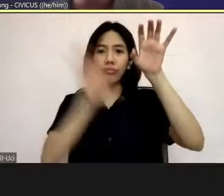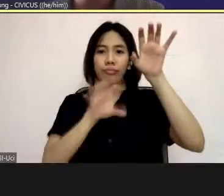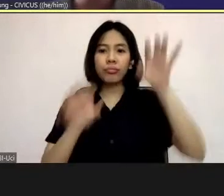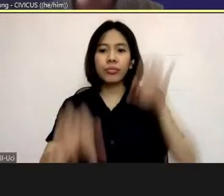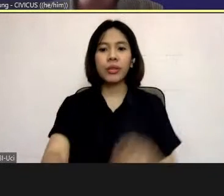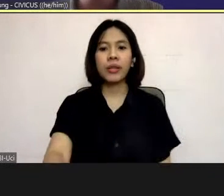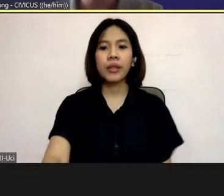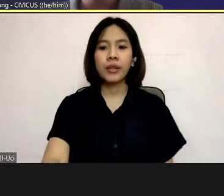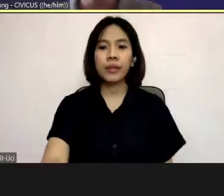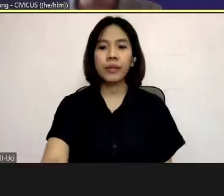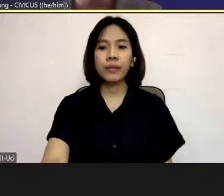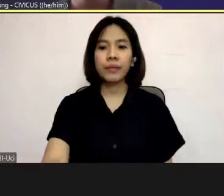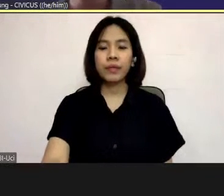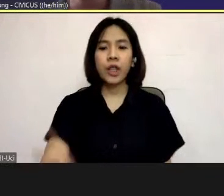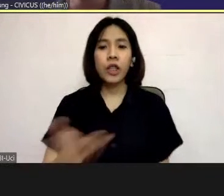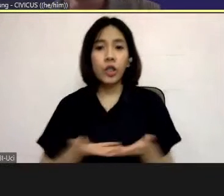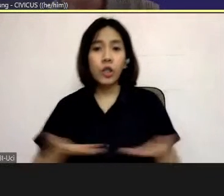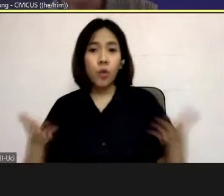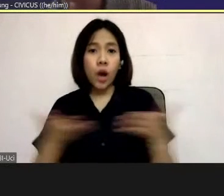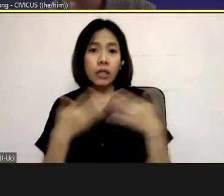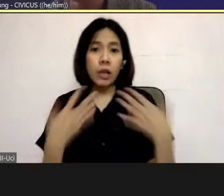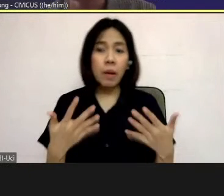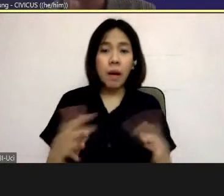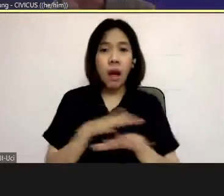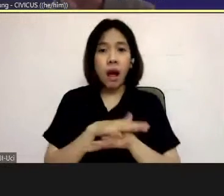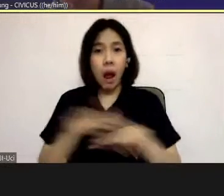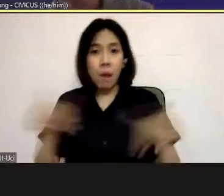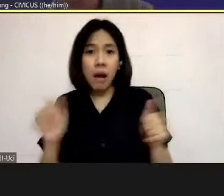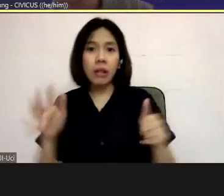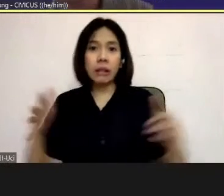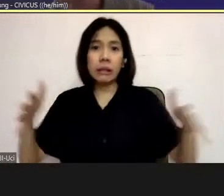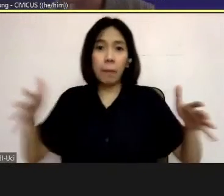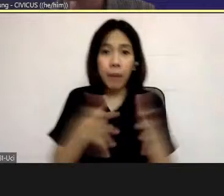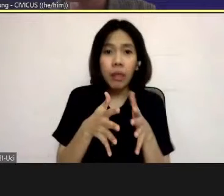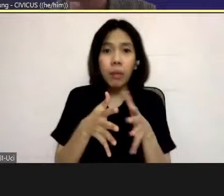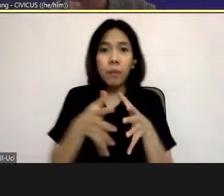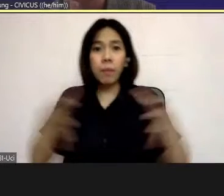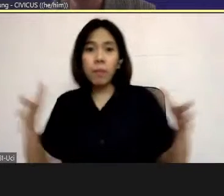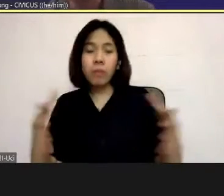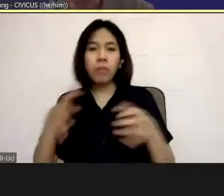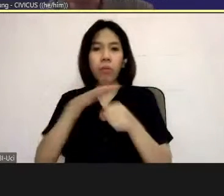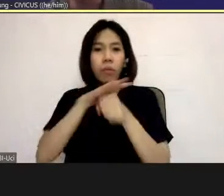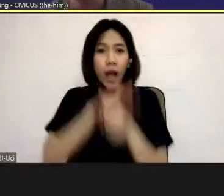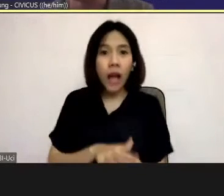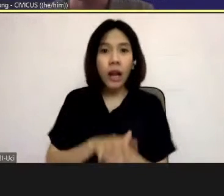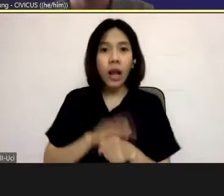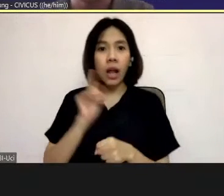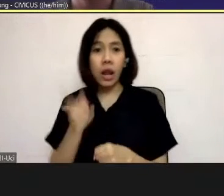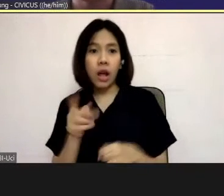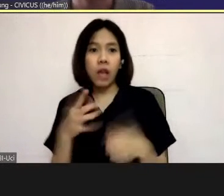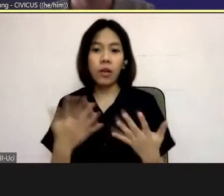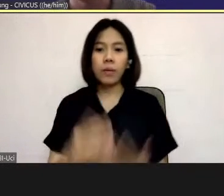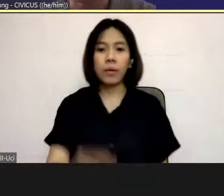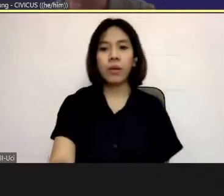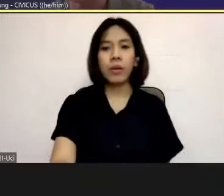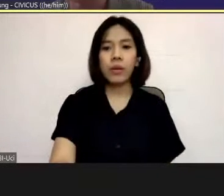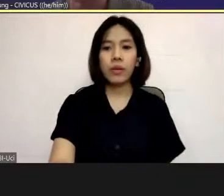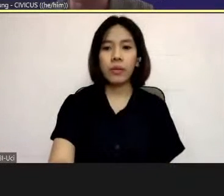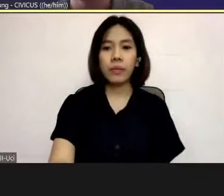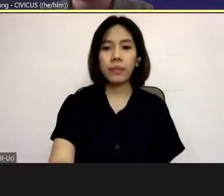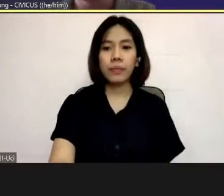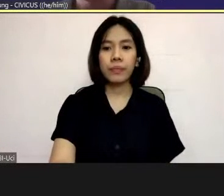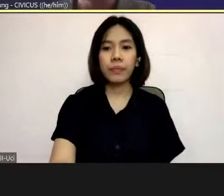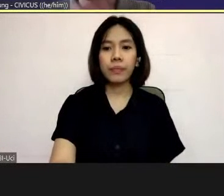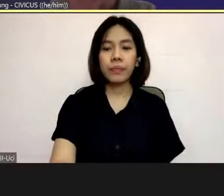And when we are talking about the rating that we have, what is actually we mean by open, narrow, obstructed, repressed,